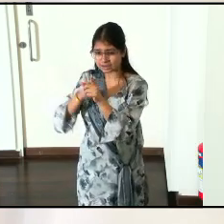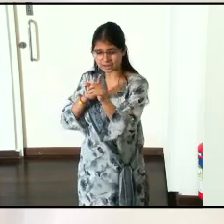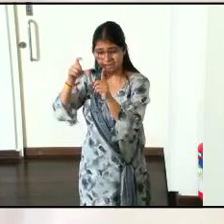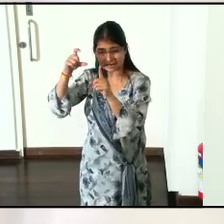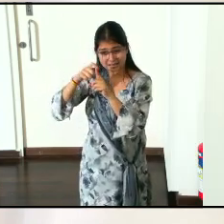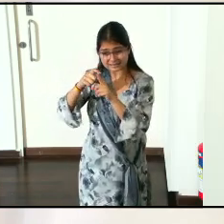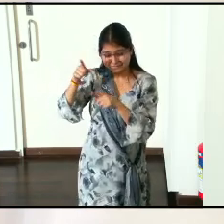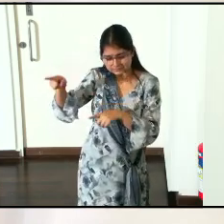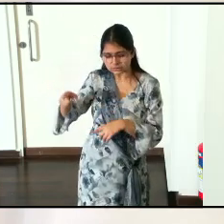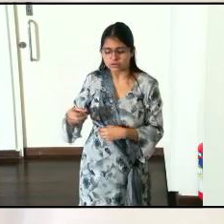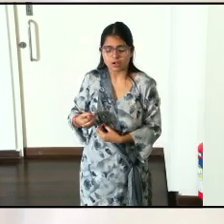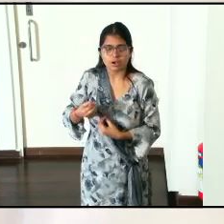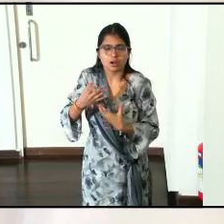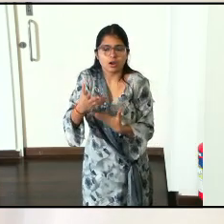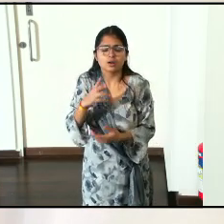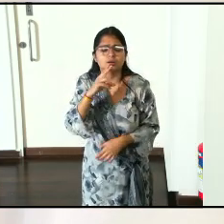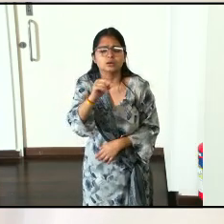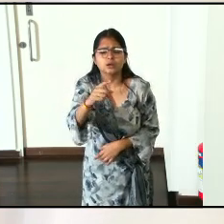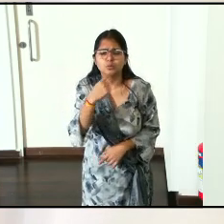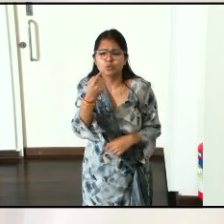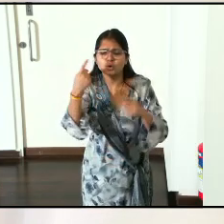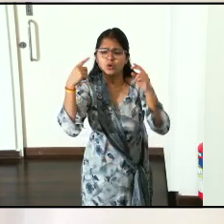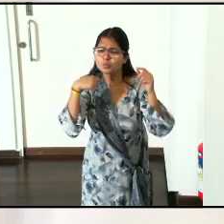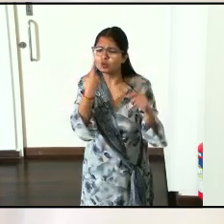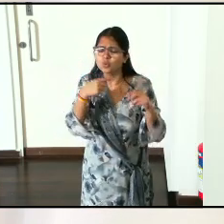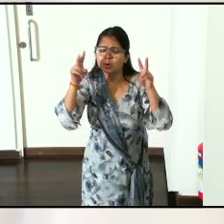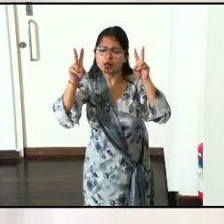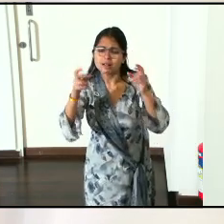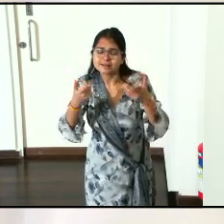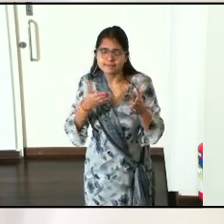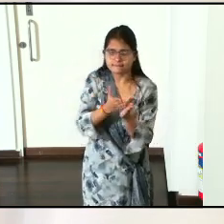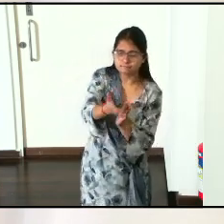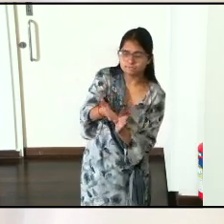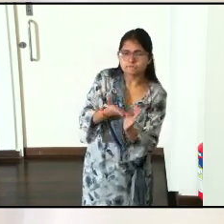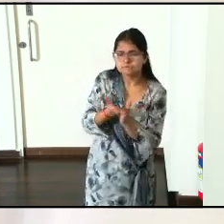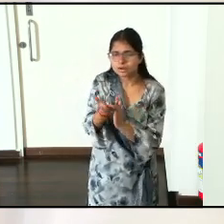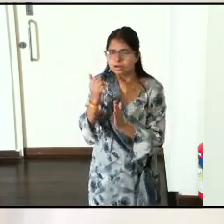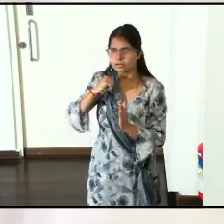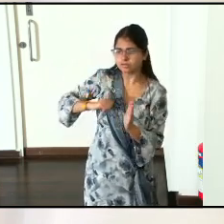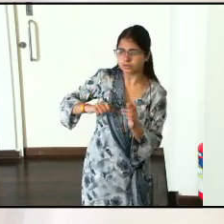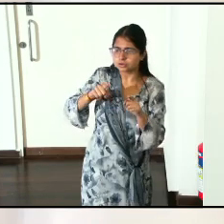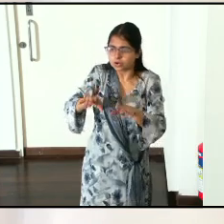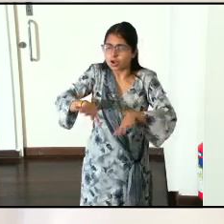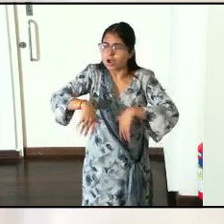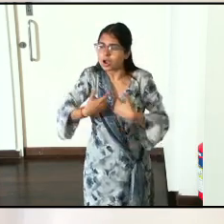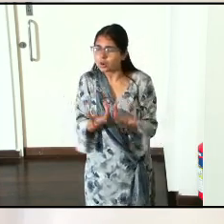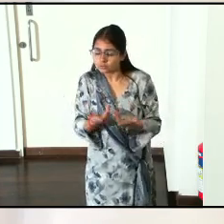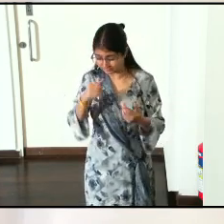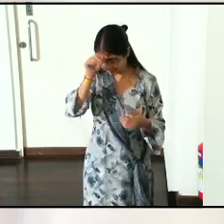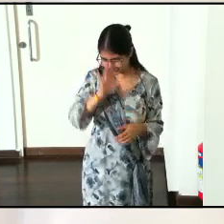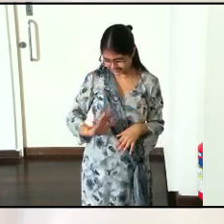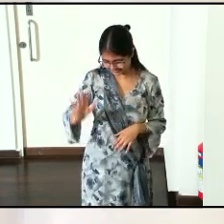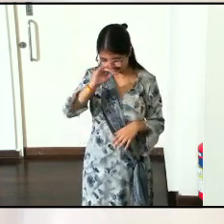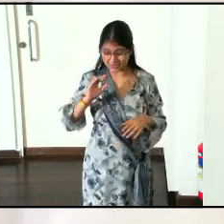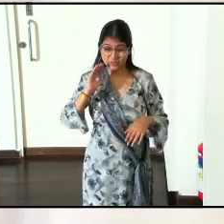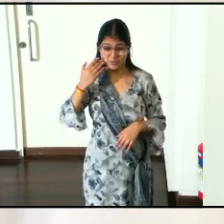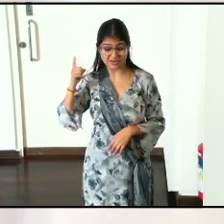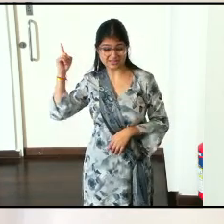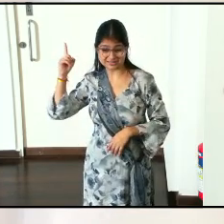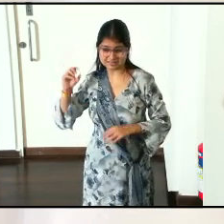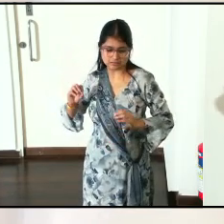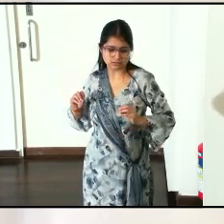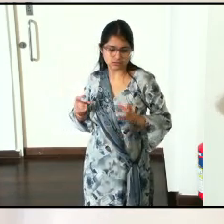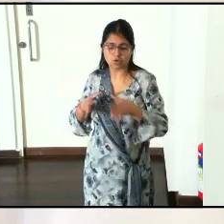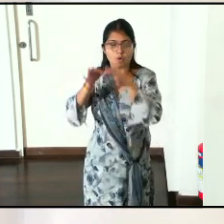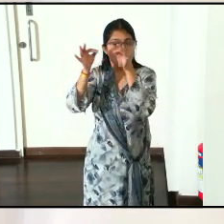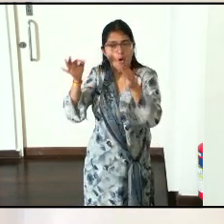were speaking about was about the way in which, and which of course has become the new norm in this country, but was starting then in a very obvious